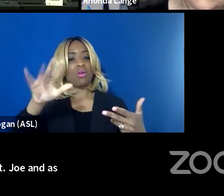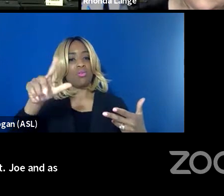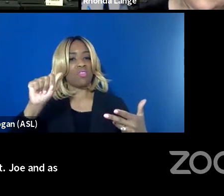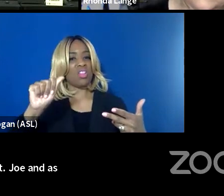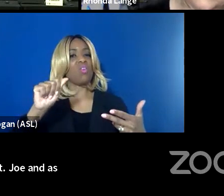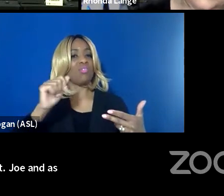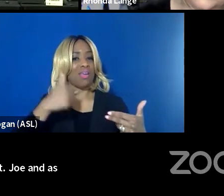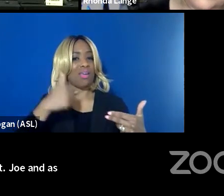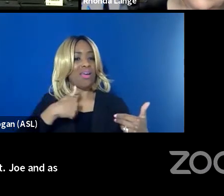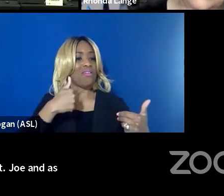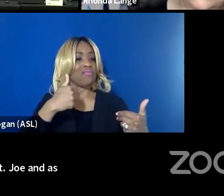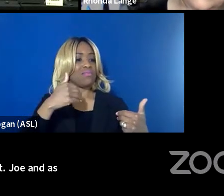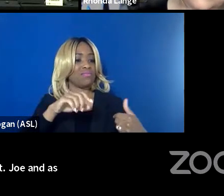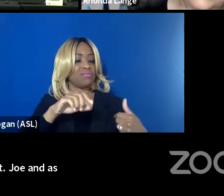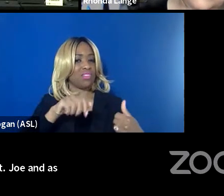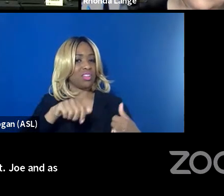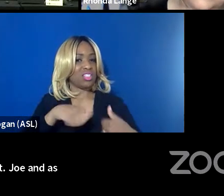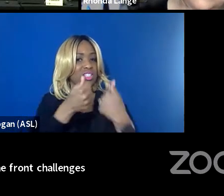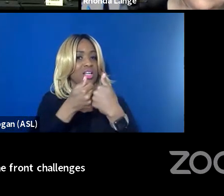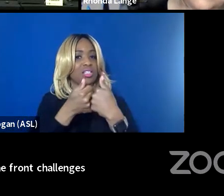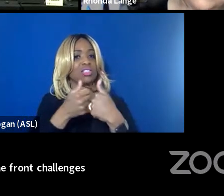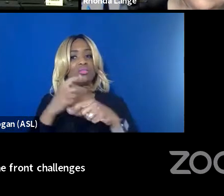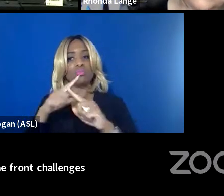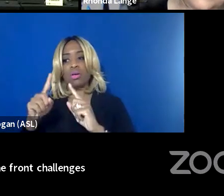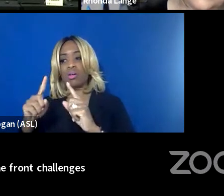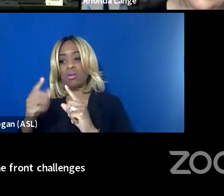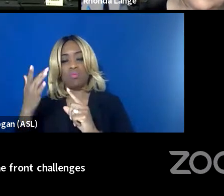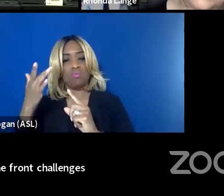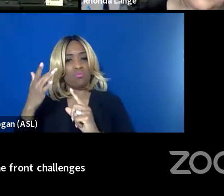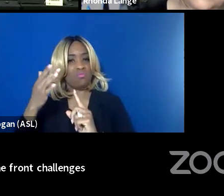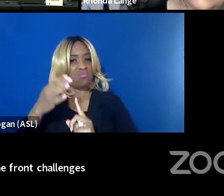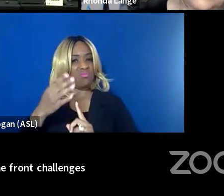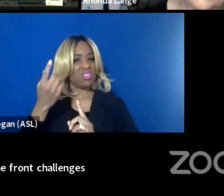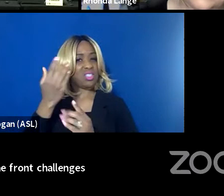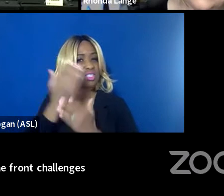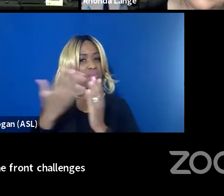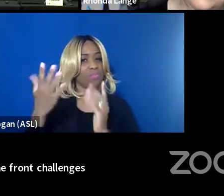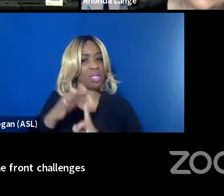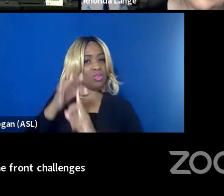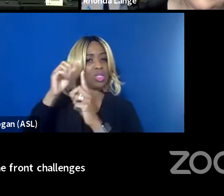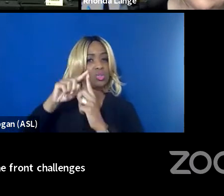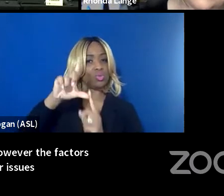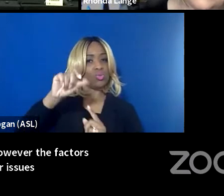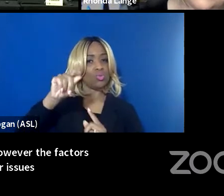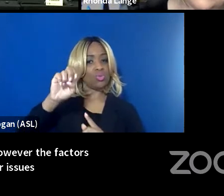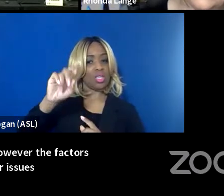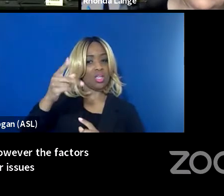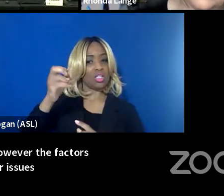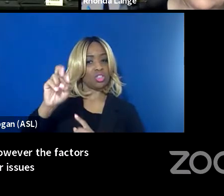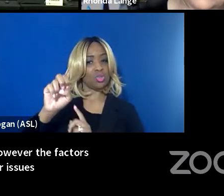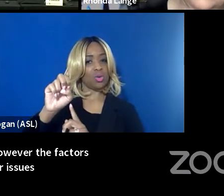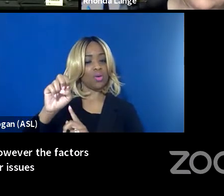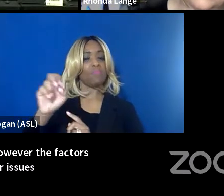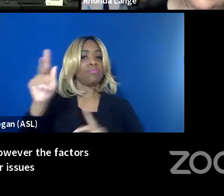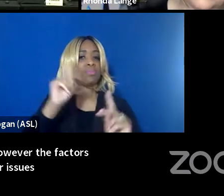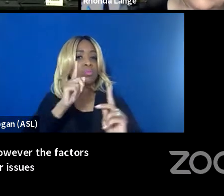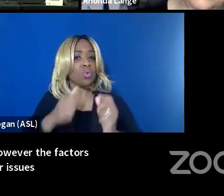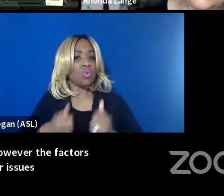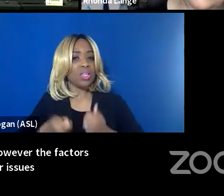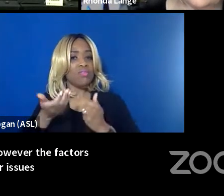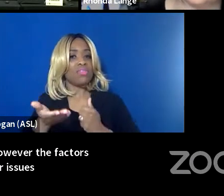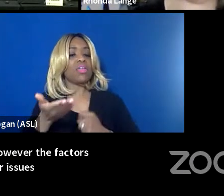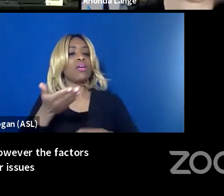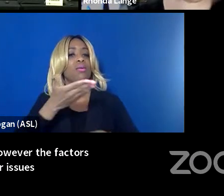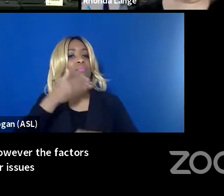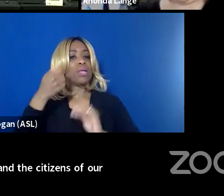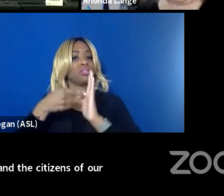residents. However, the factors contributing to our issues are unique to the Lakeshore area, and the citizens of our communities will be best represented